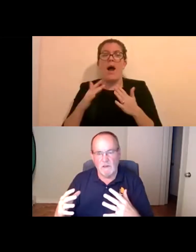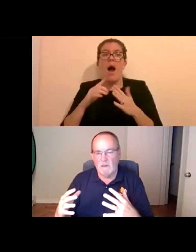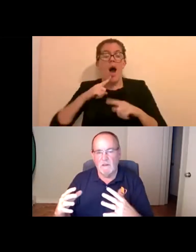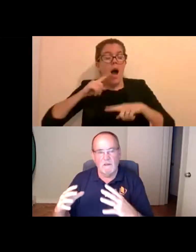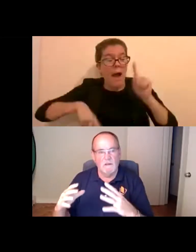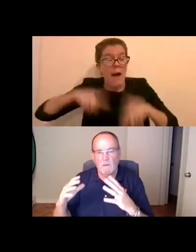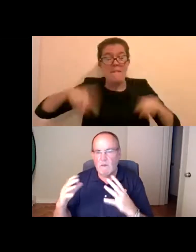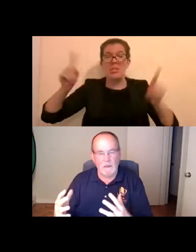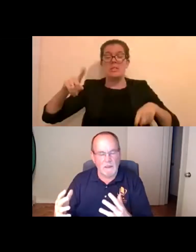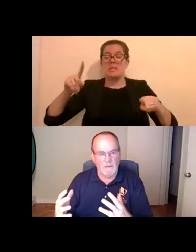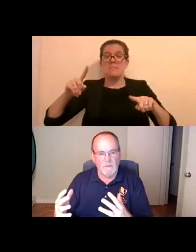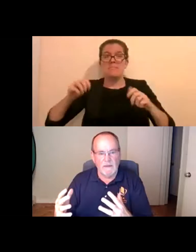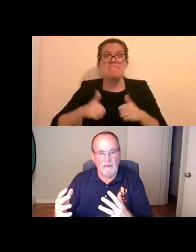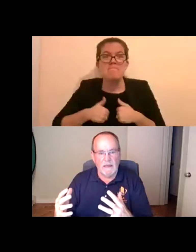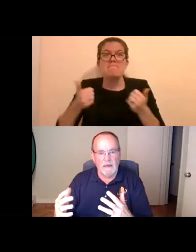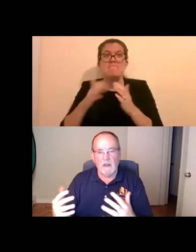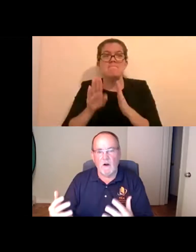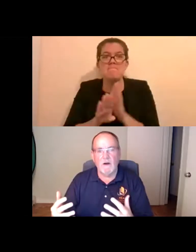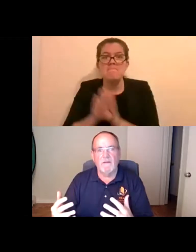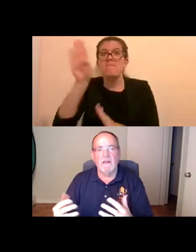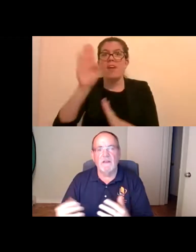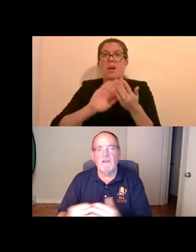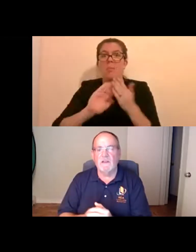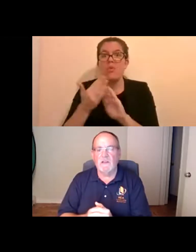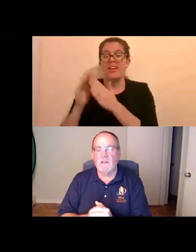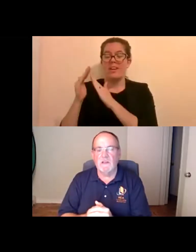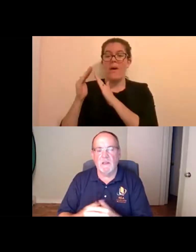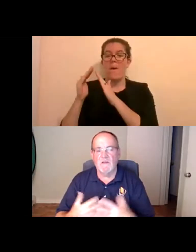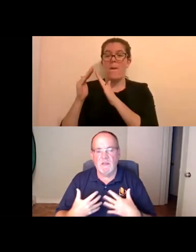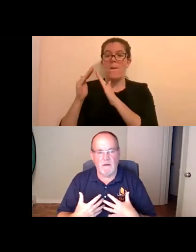diverse community. And at the heart of it is this